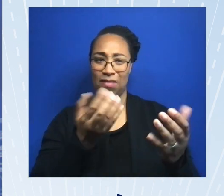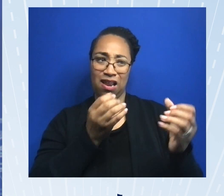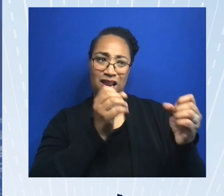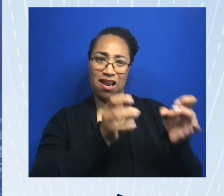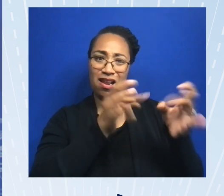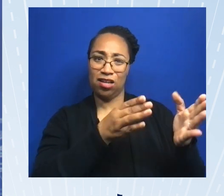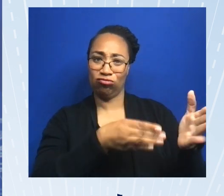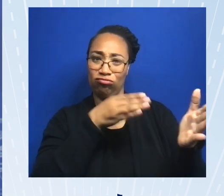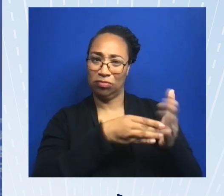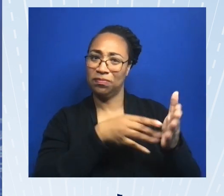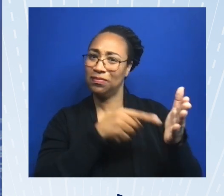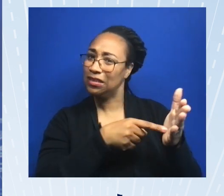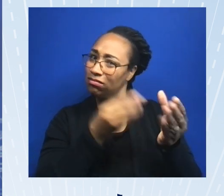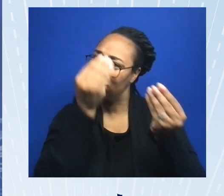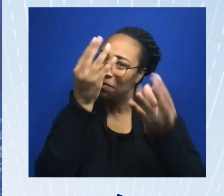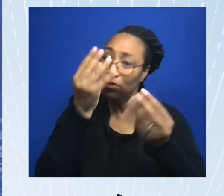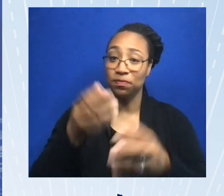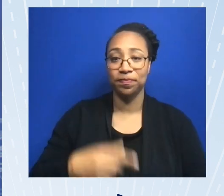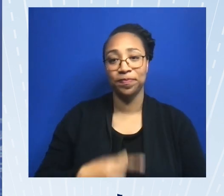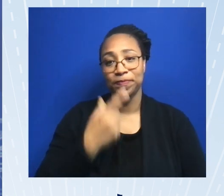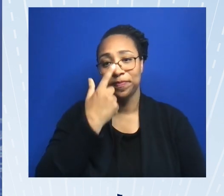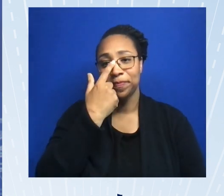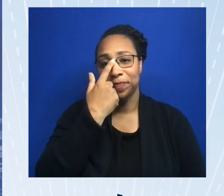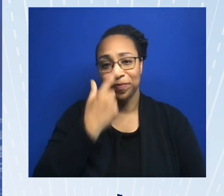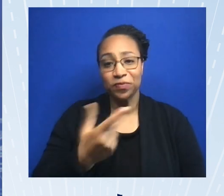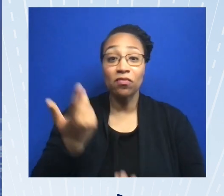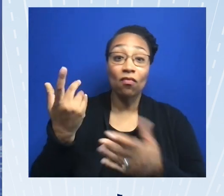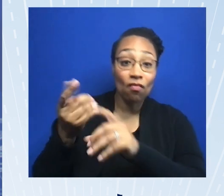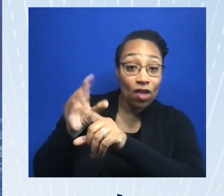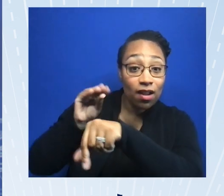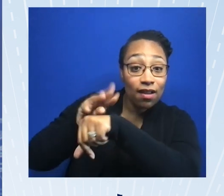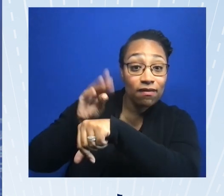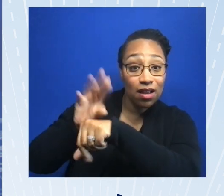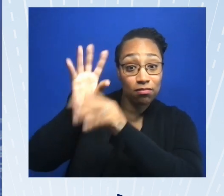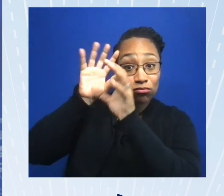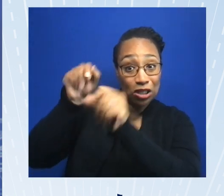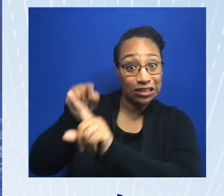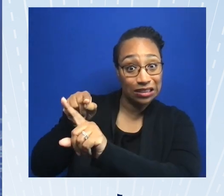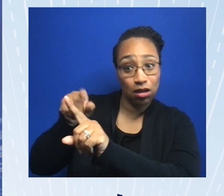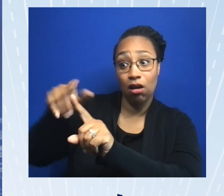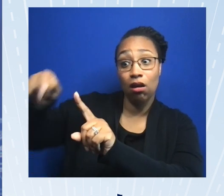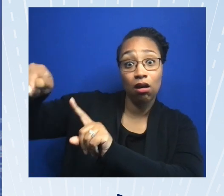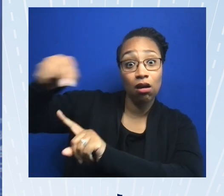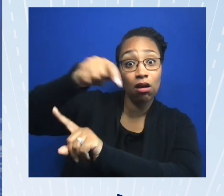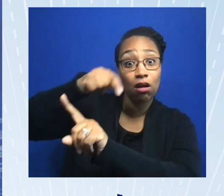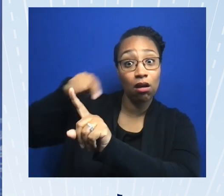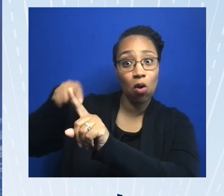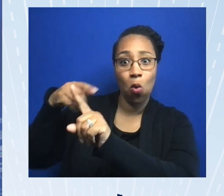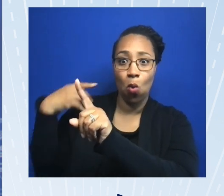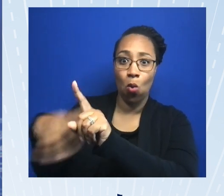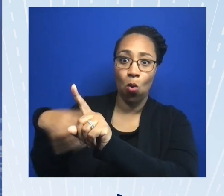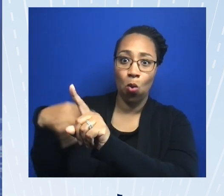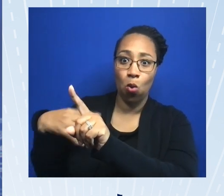privilege to serve President Biden alongside my colleagues in the Domestic Policy Council at the White House and throughout the federal